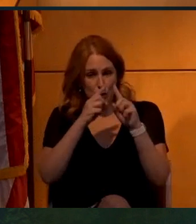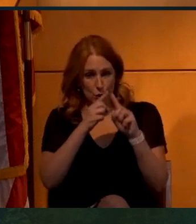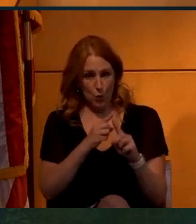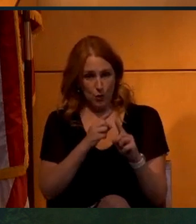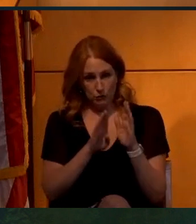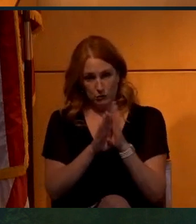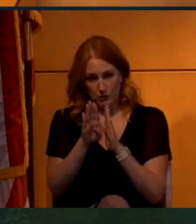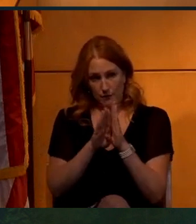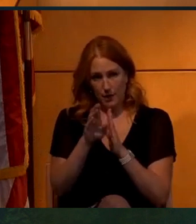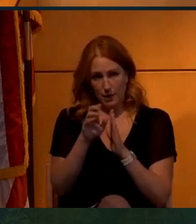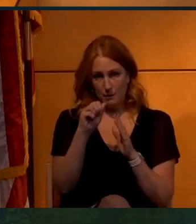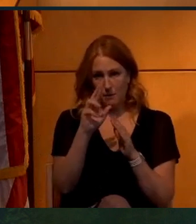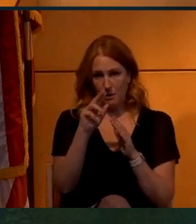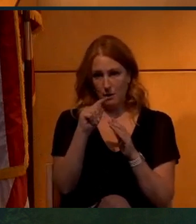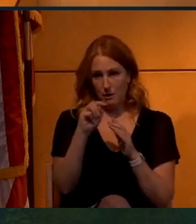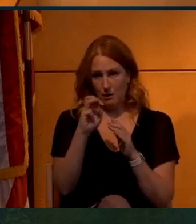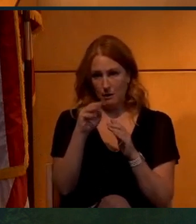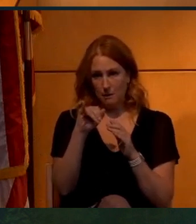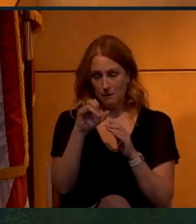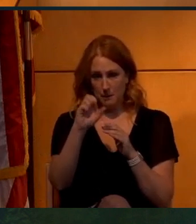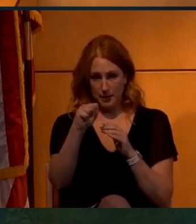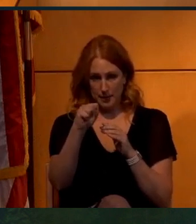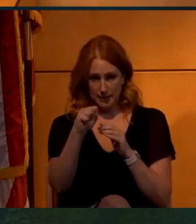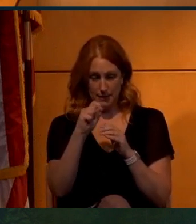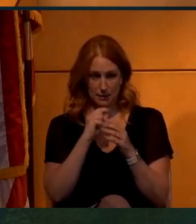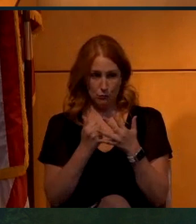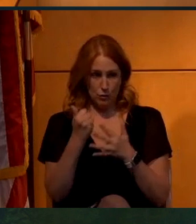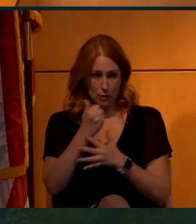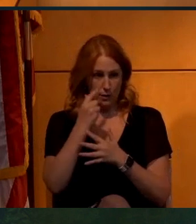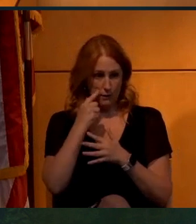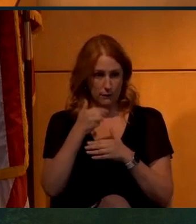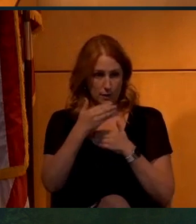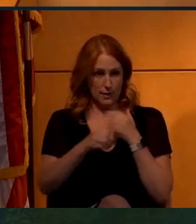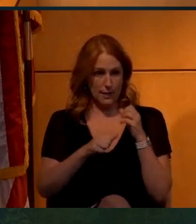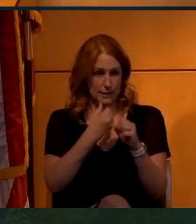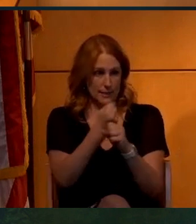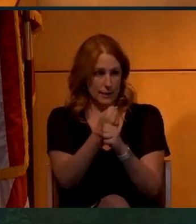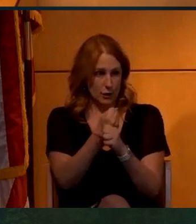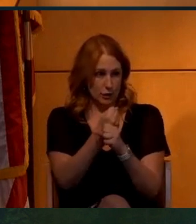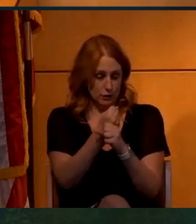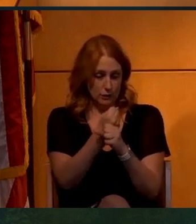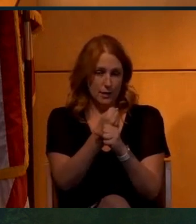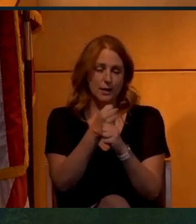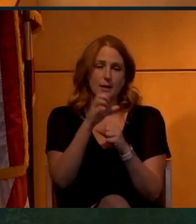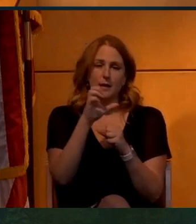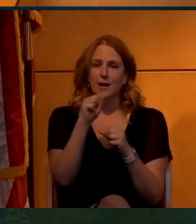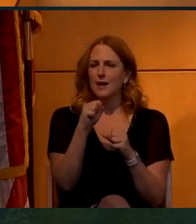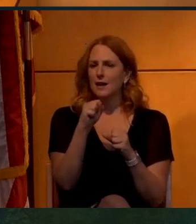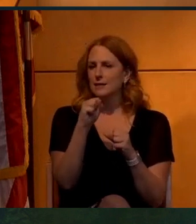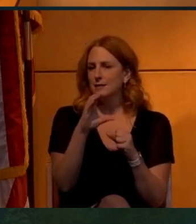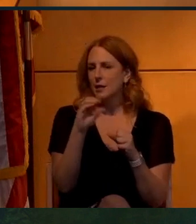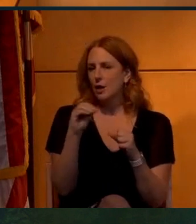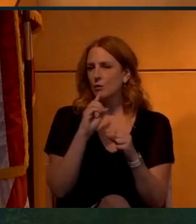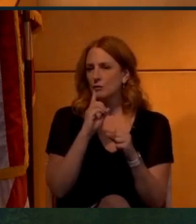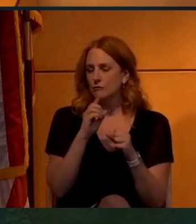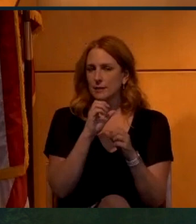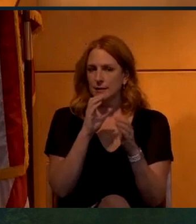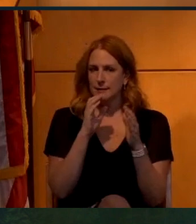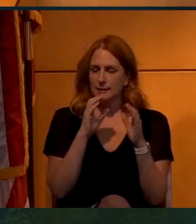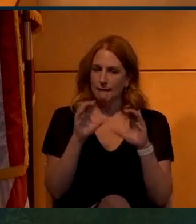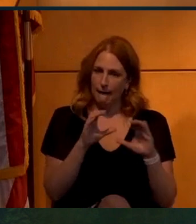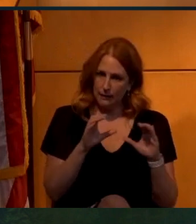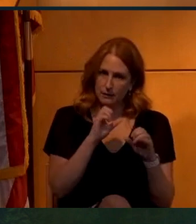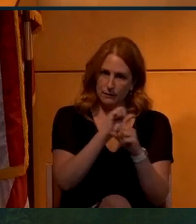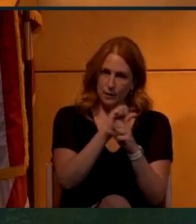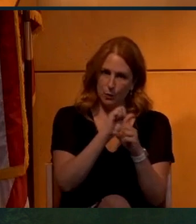Artemis. So this is as an essential priority for the next decade. So this is something that SEO is continually and actively working towards.